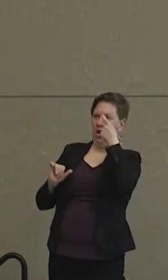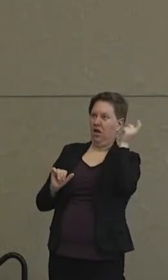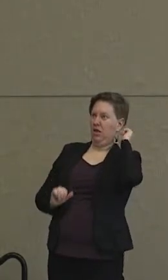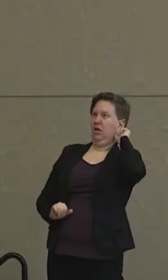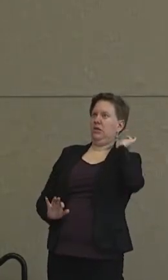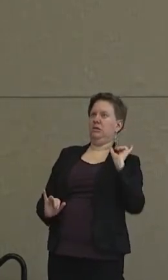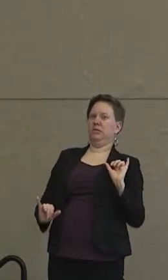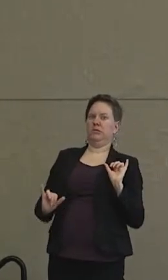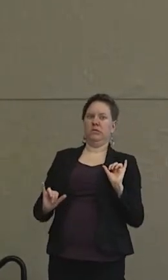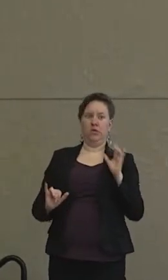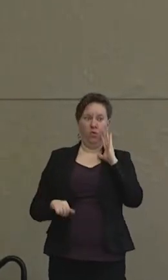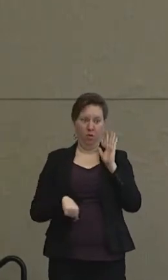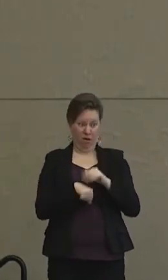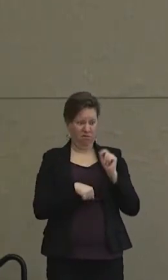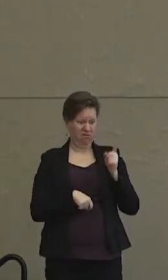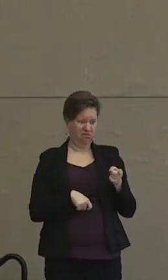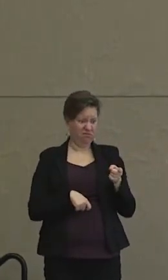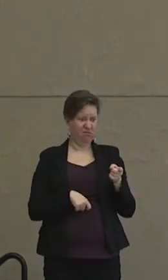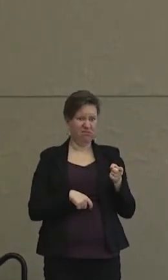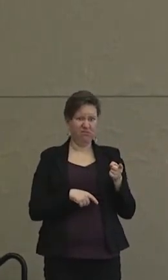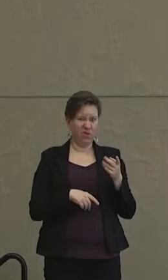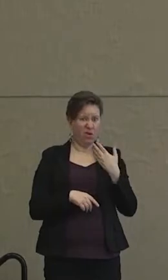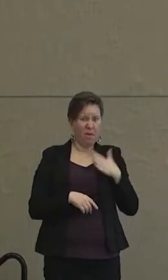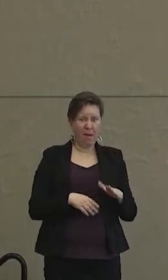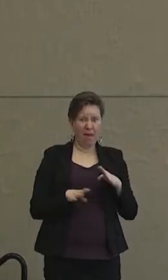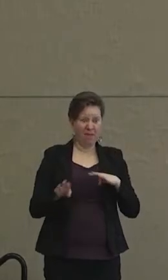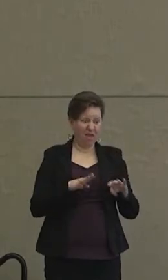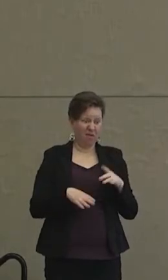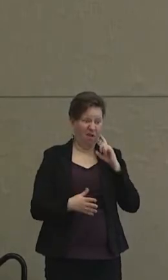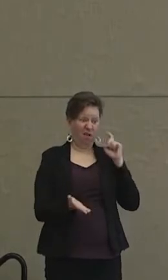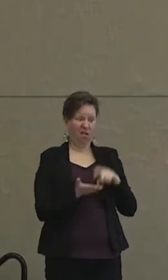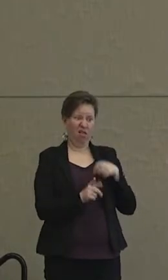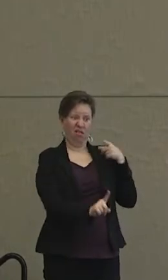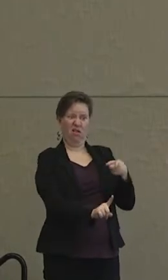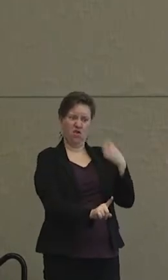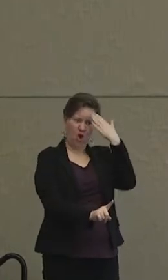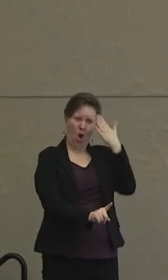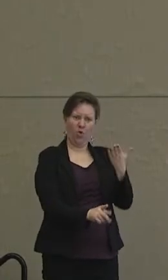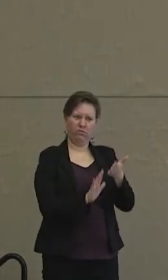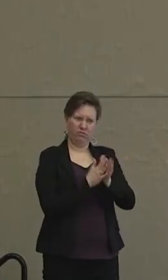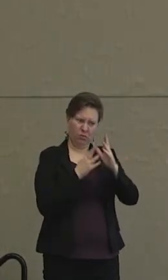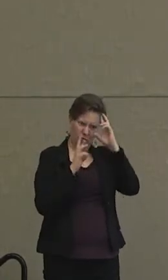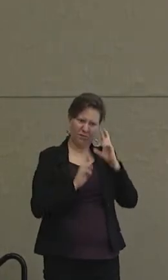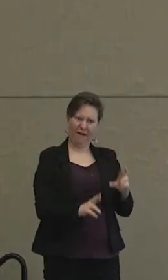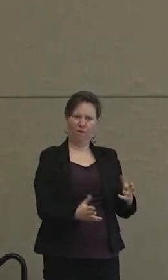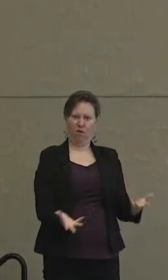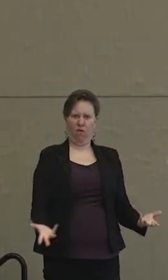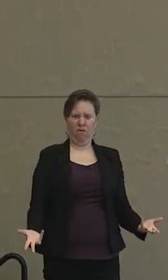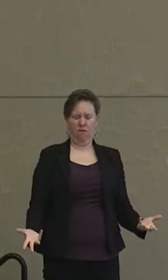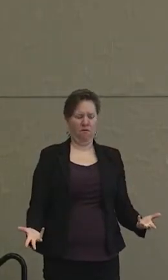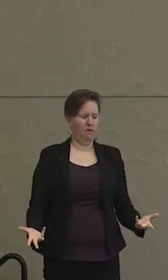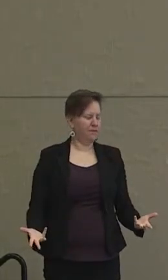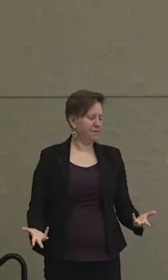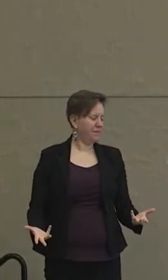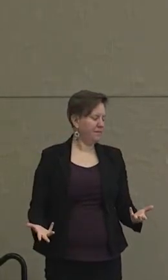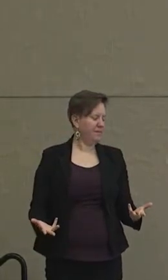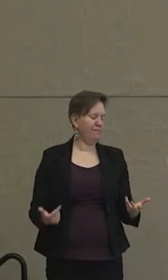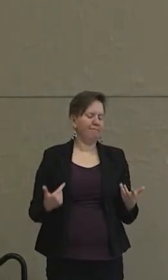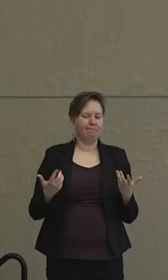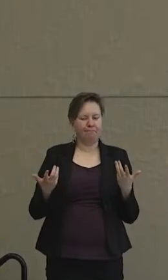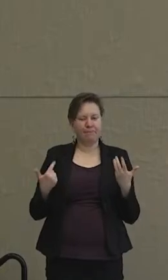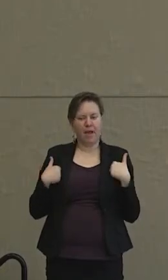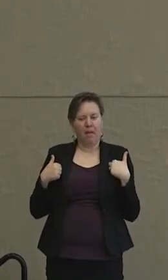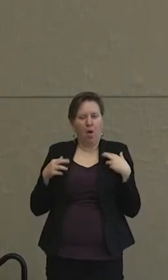out for your bad behavior. And so be respectful So